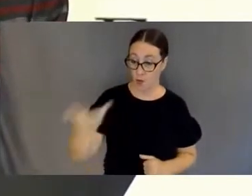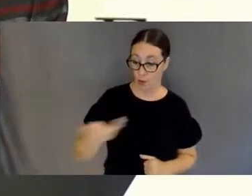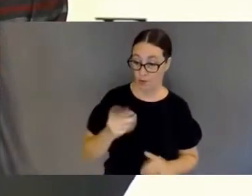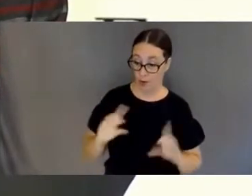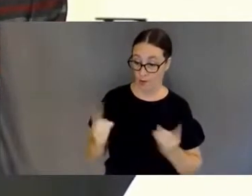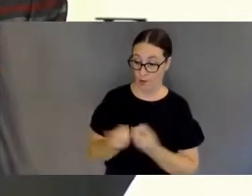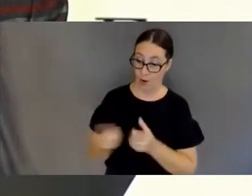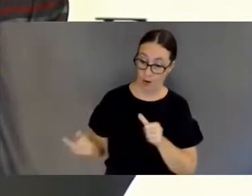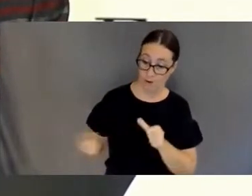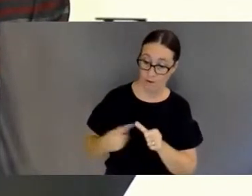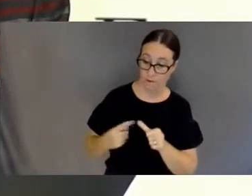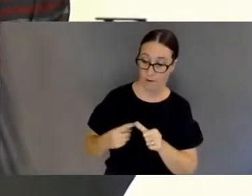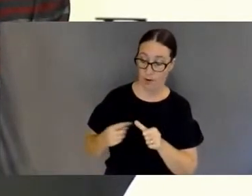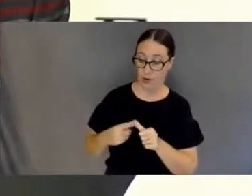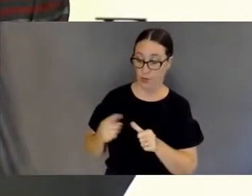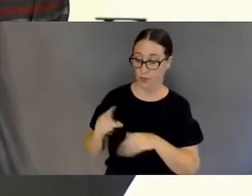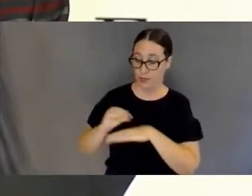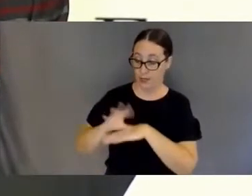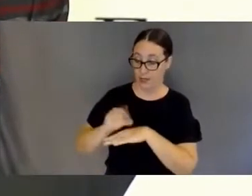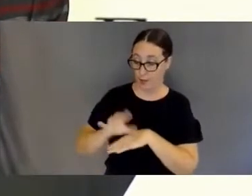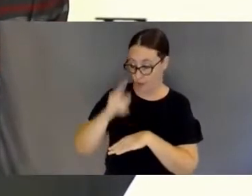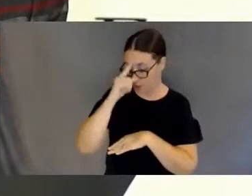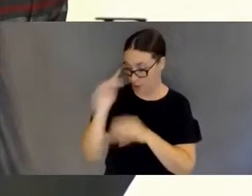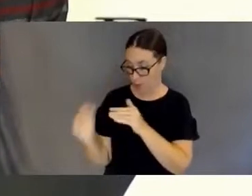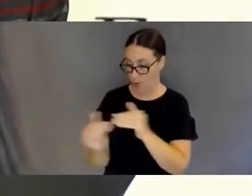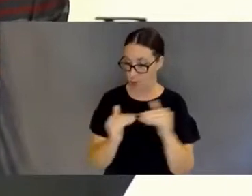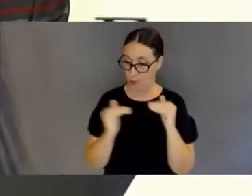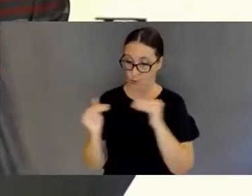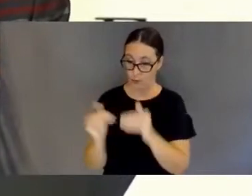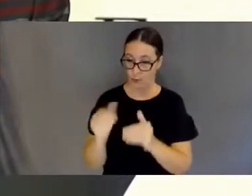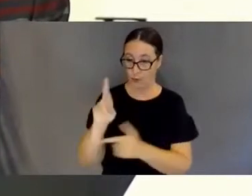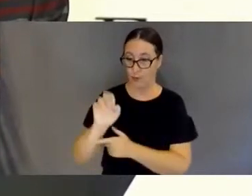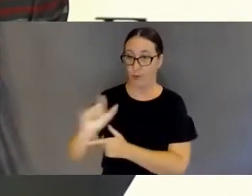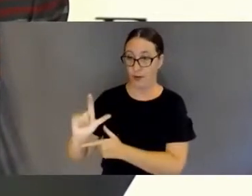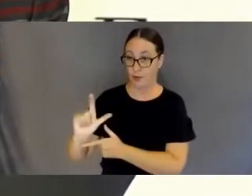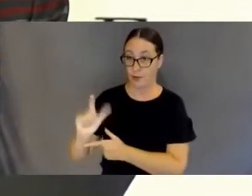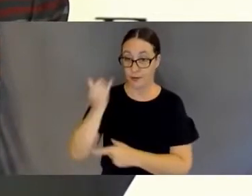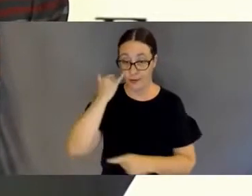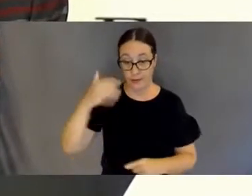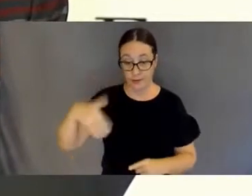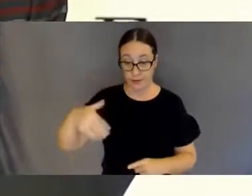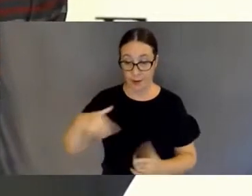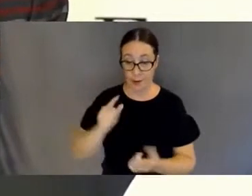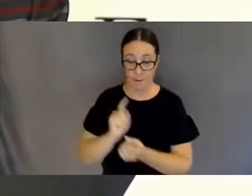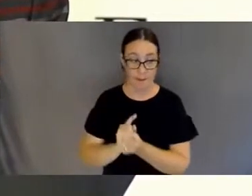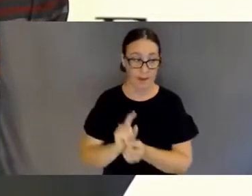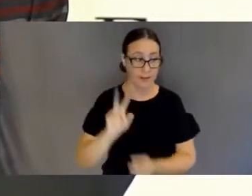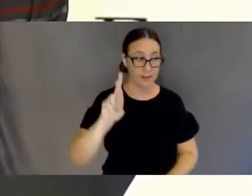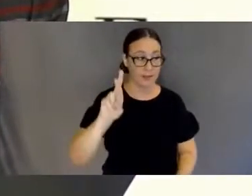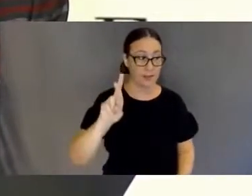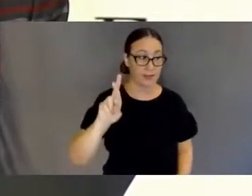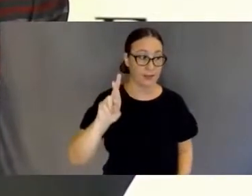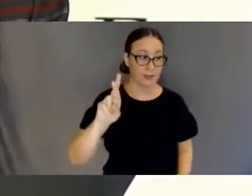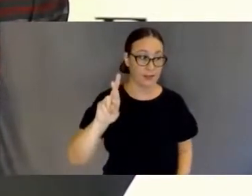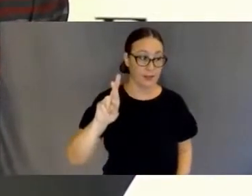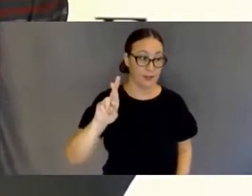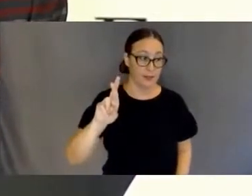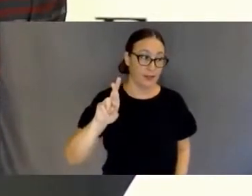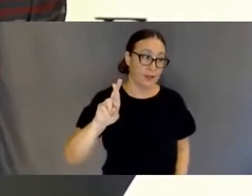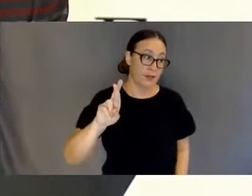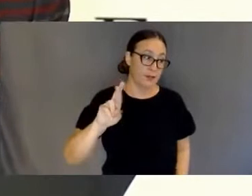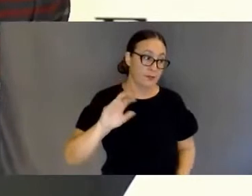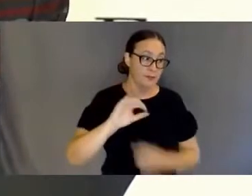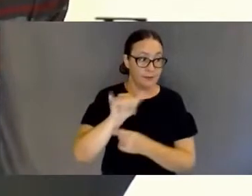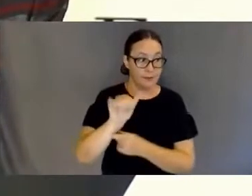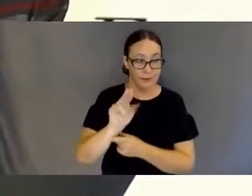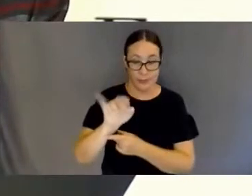ever counselor on racial equity. If you haven't met Janice Bowdler yet, you will in